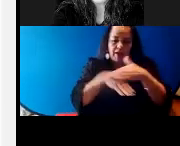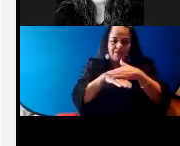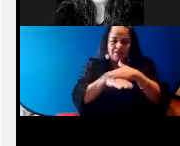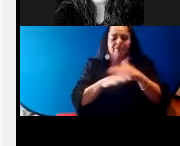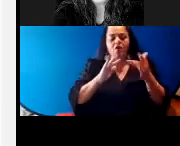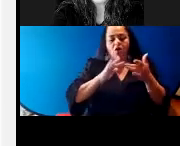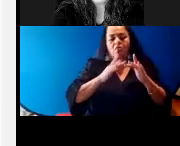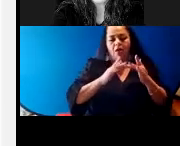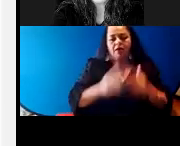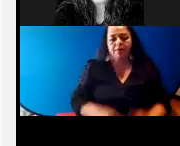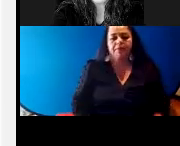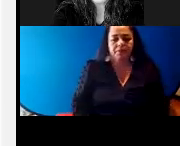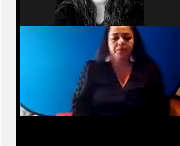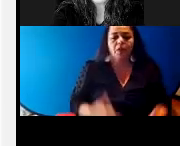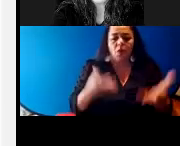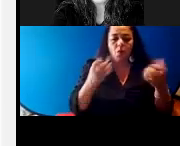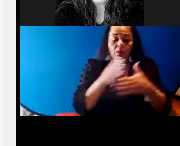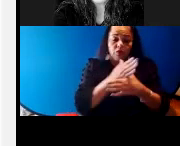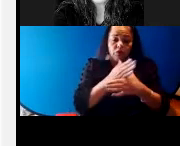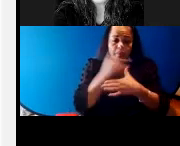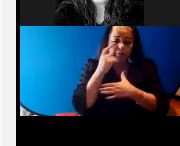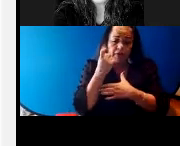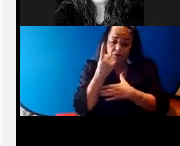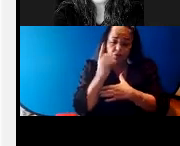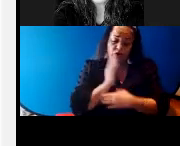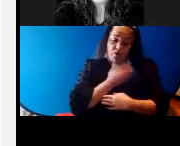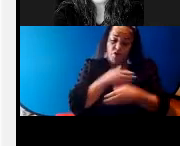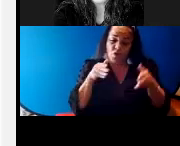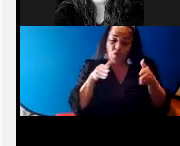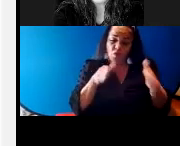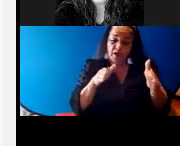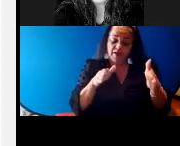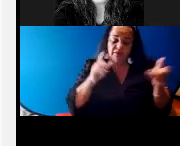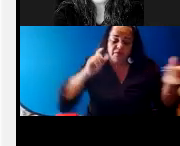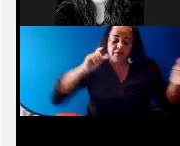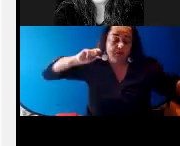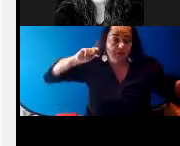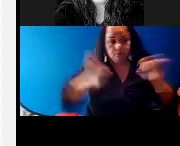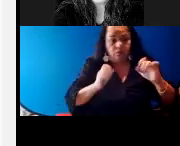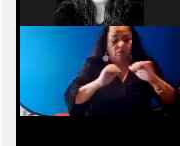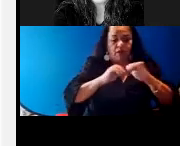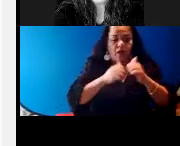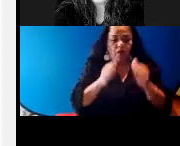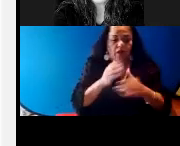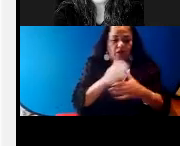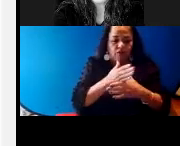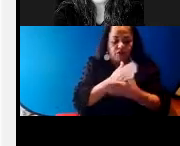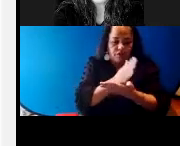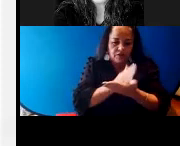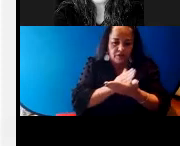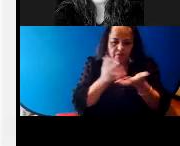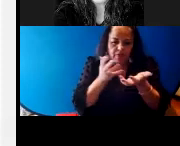online. But just wanted to share it because this is one of our ways of like almost radically reimagining how we can share some of a very